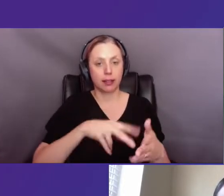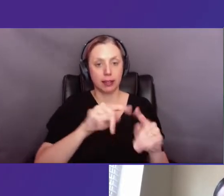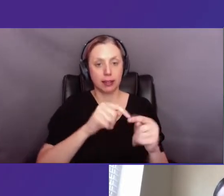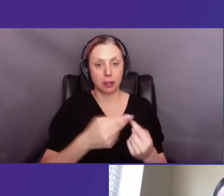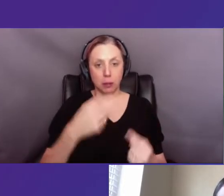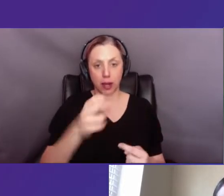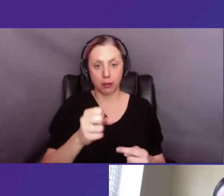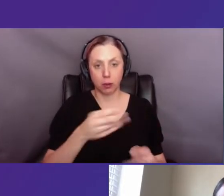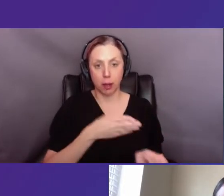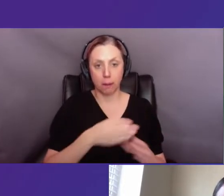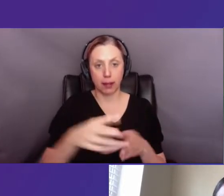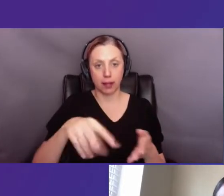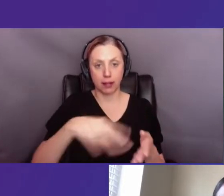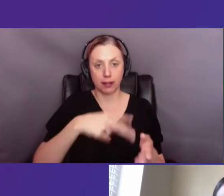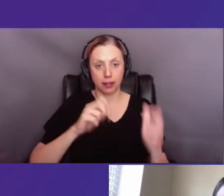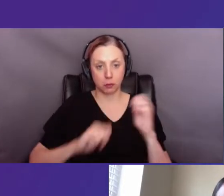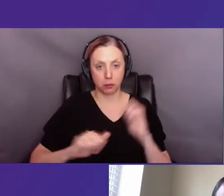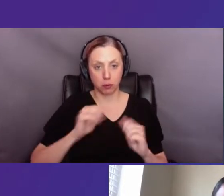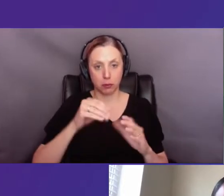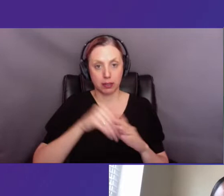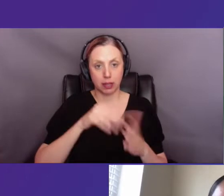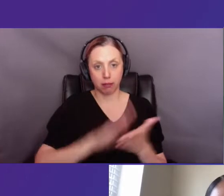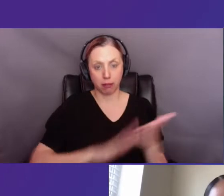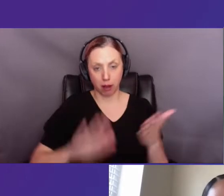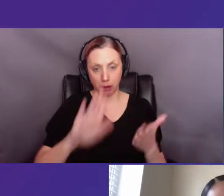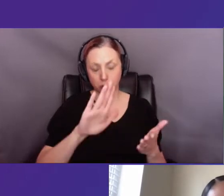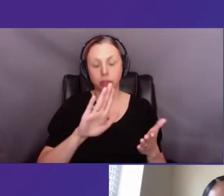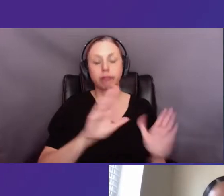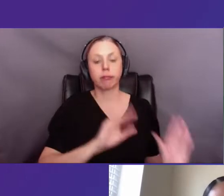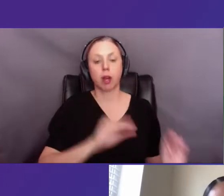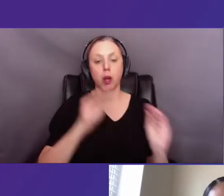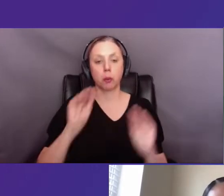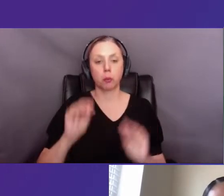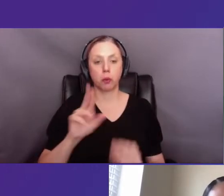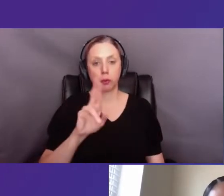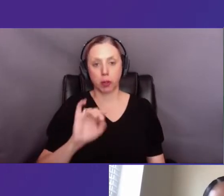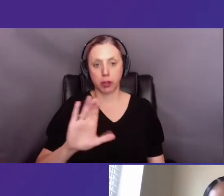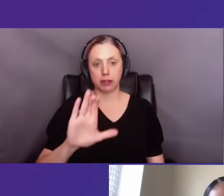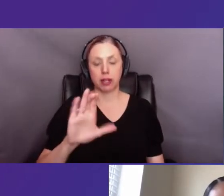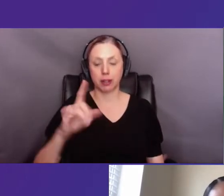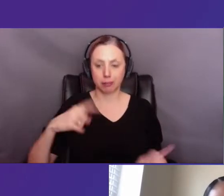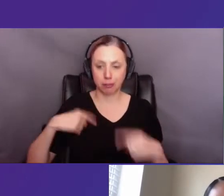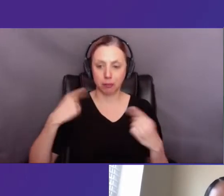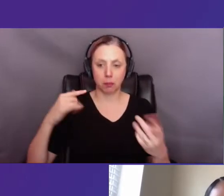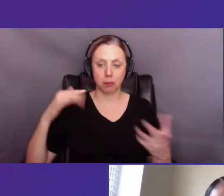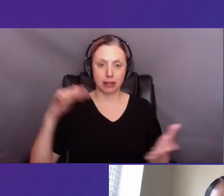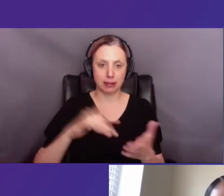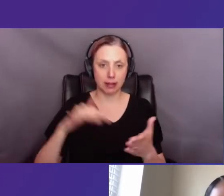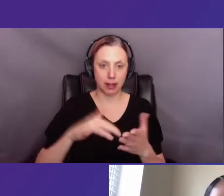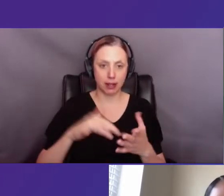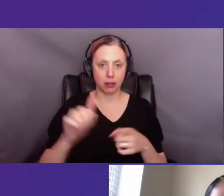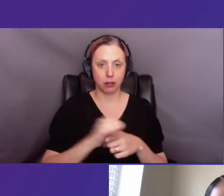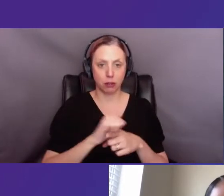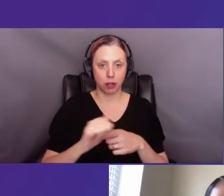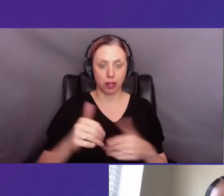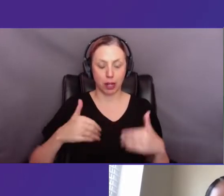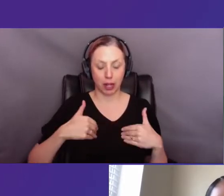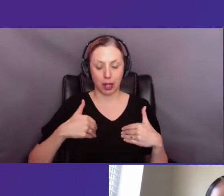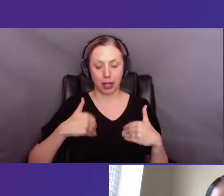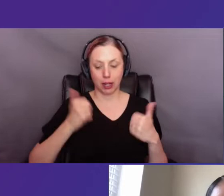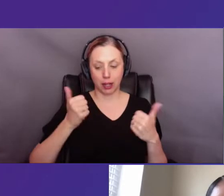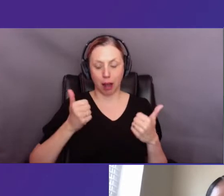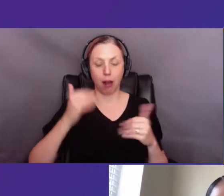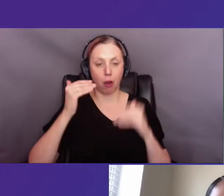in dance performance in college. And I moved to New York and have been studying dance and training young adults and